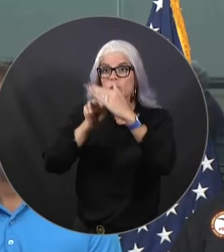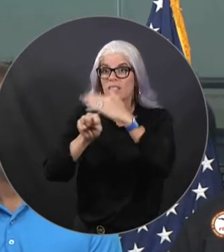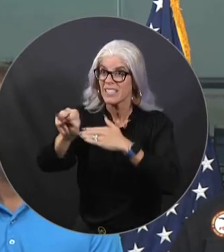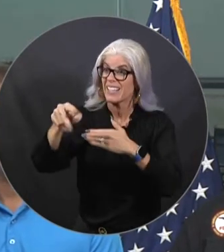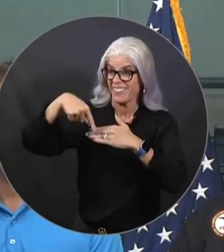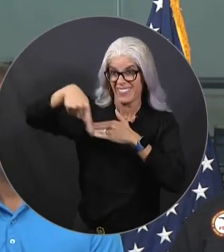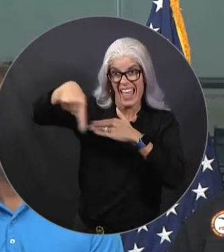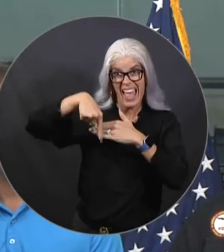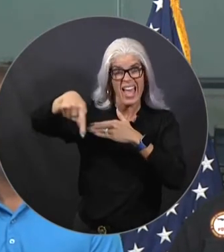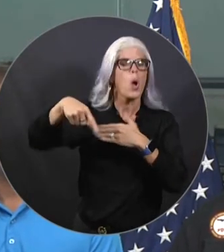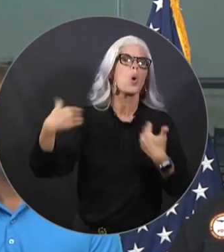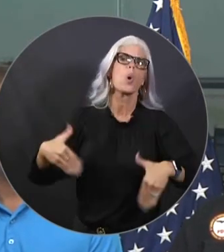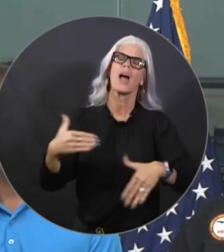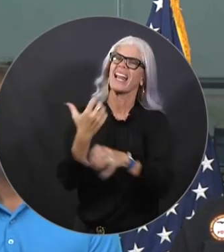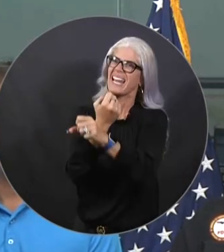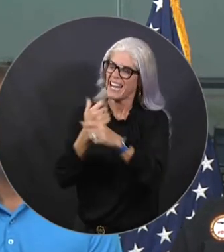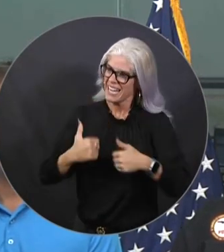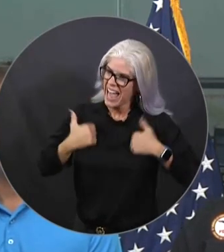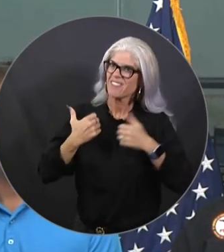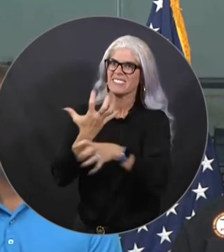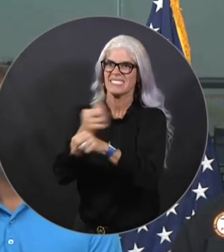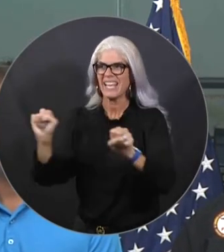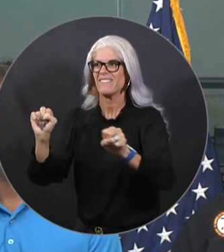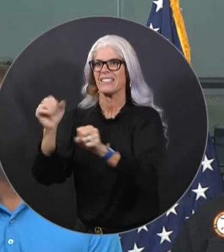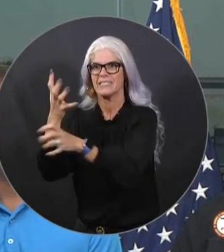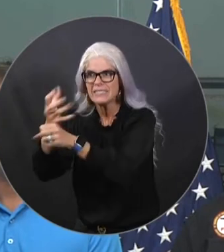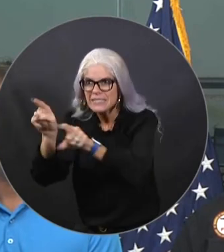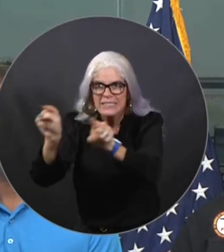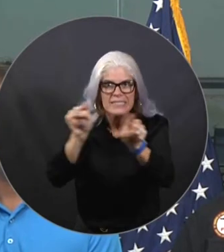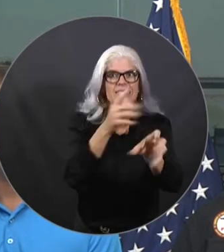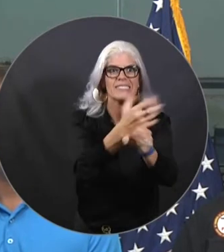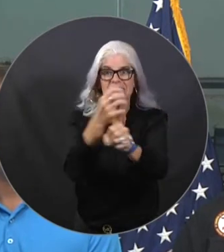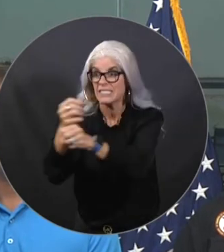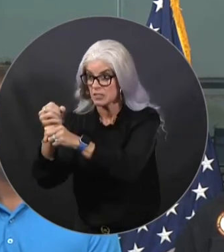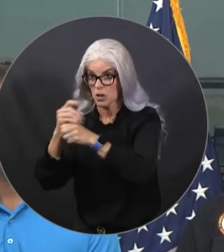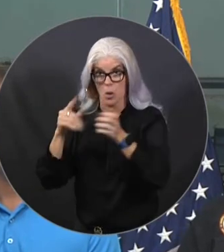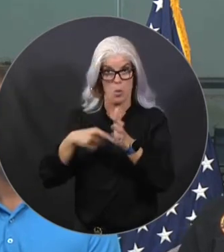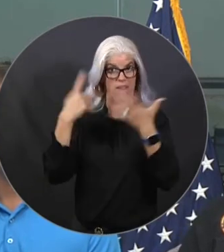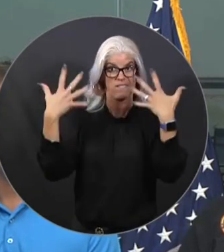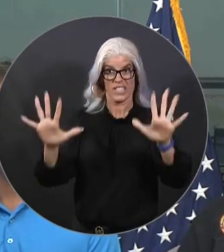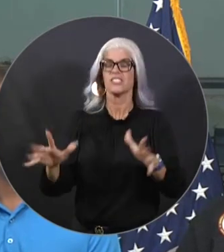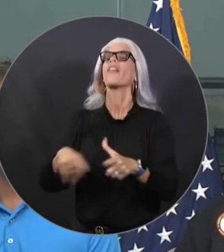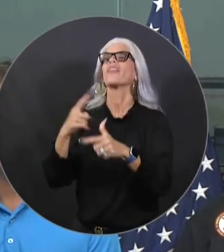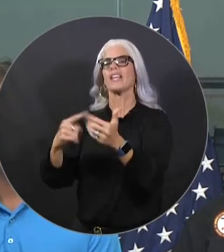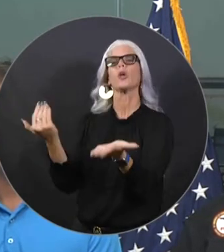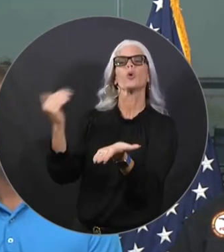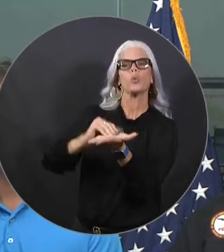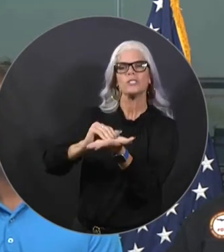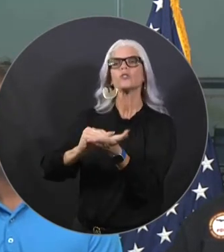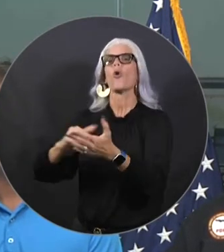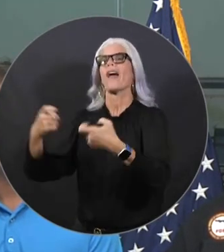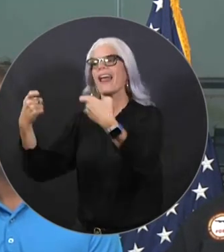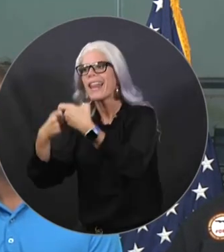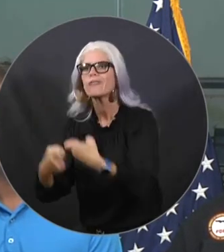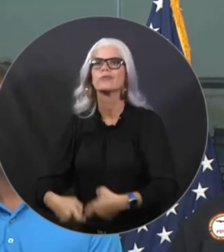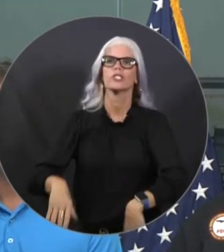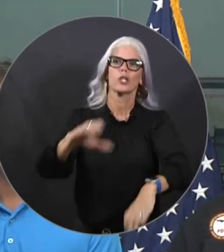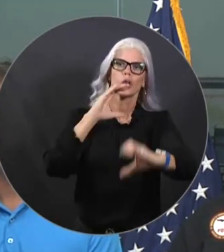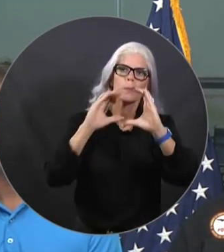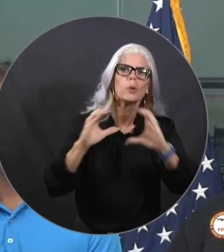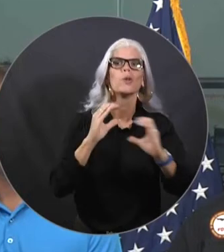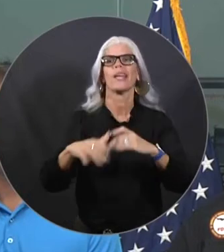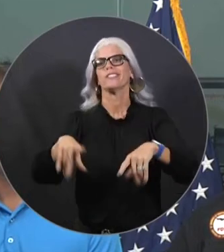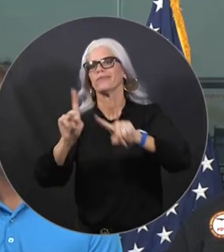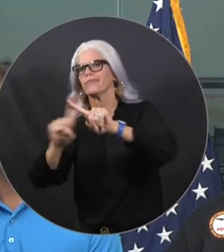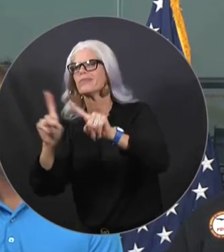then working to restore the main services, power, fuel, and communications. And there's massive numbers of people on